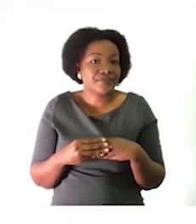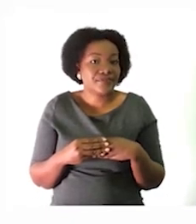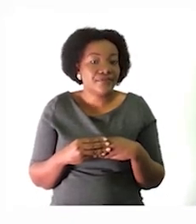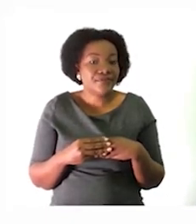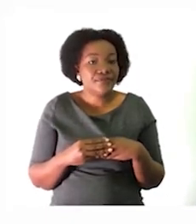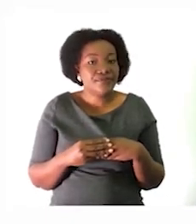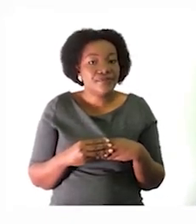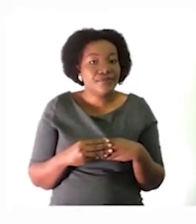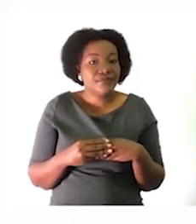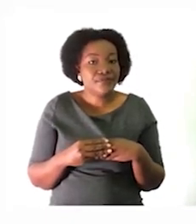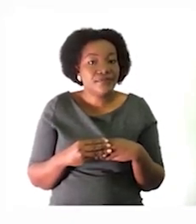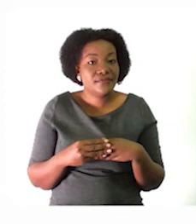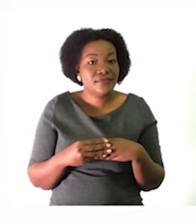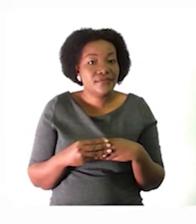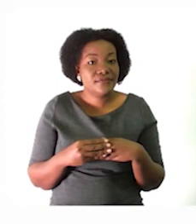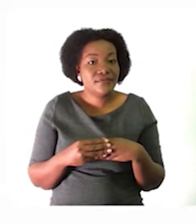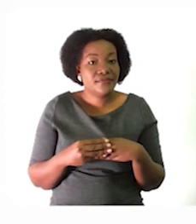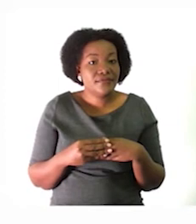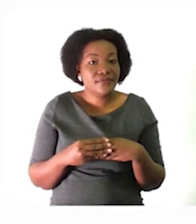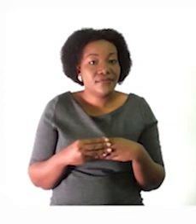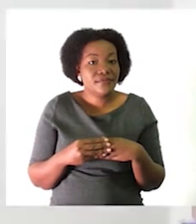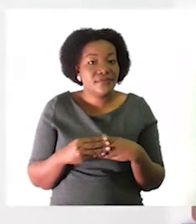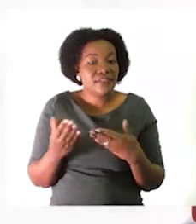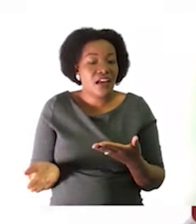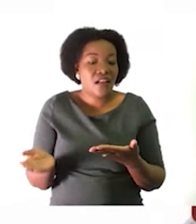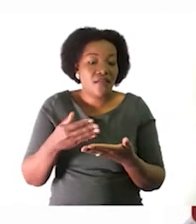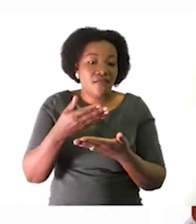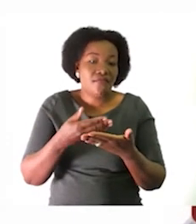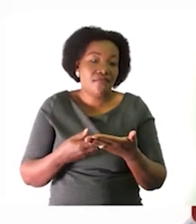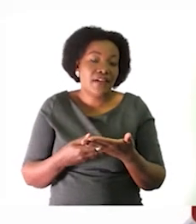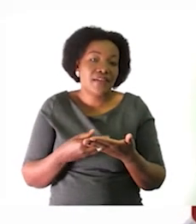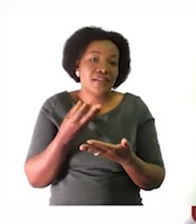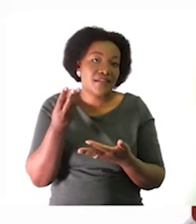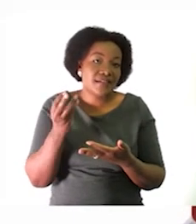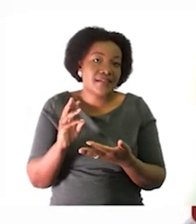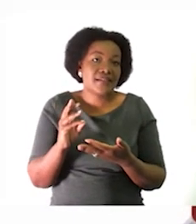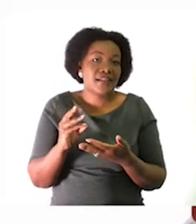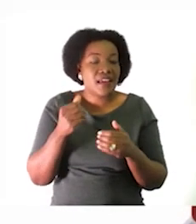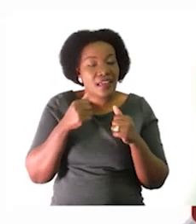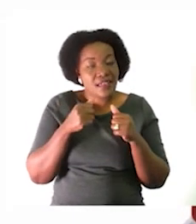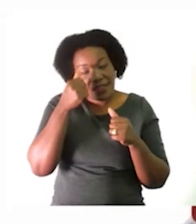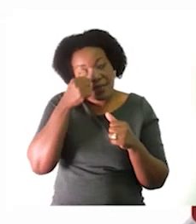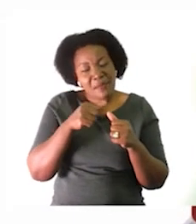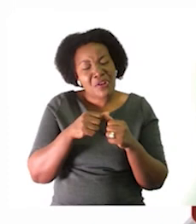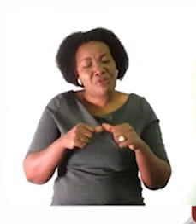money. I would like for us to turn to page 6. Remember to complete the rest of the